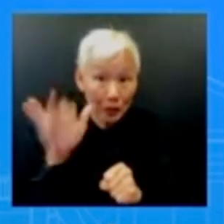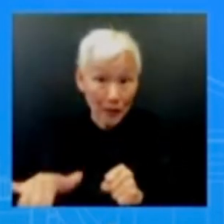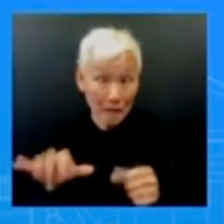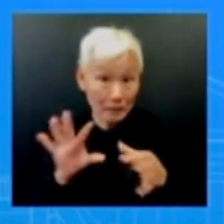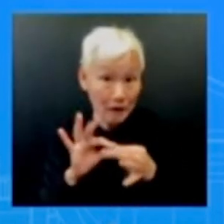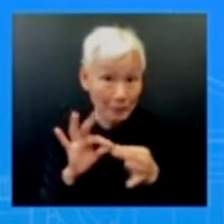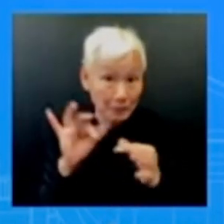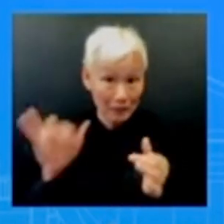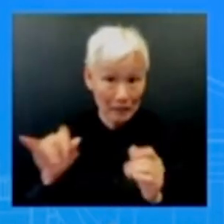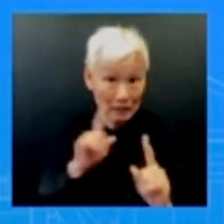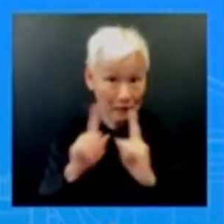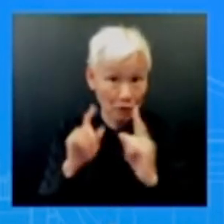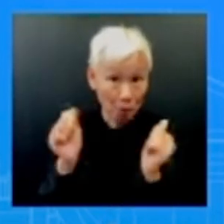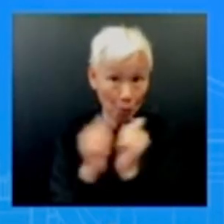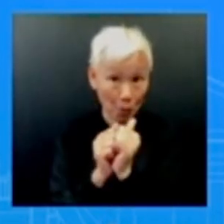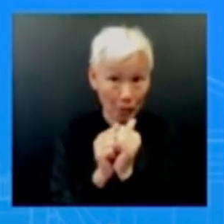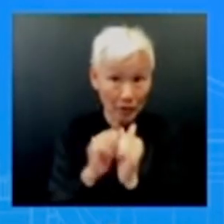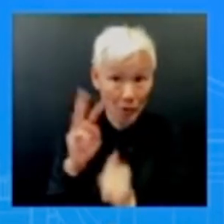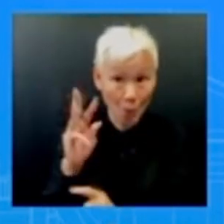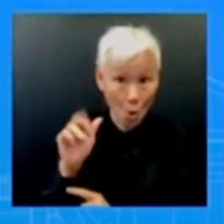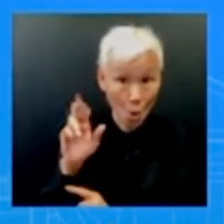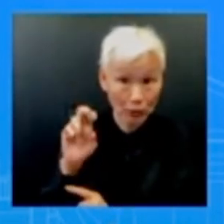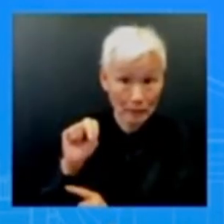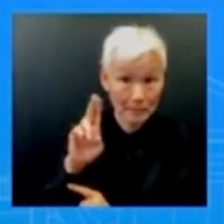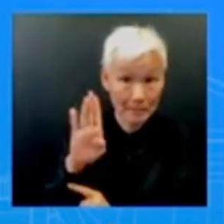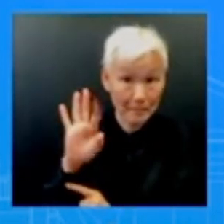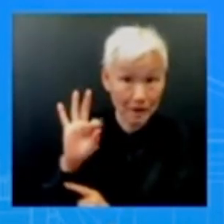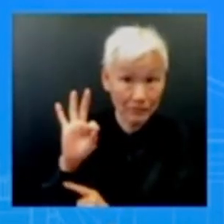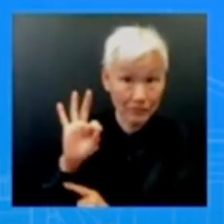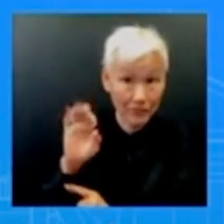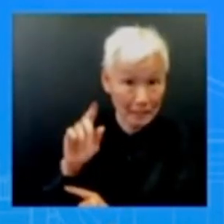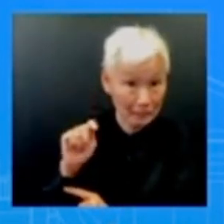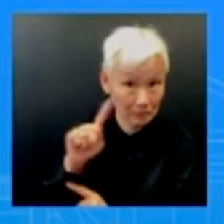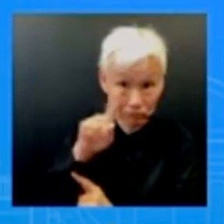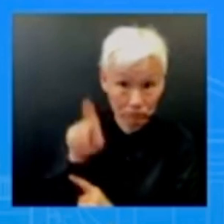Buffett? Yeah, I think Ed just asked that question.